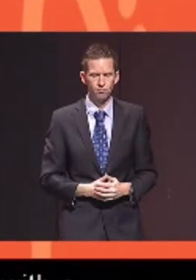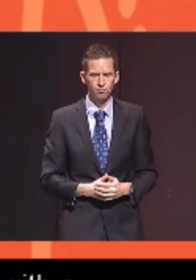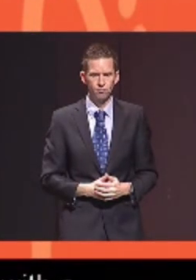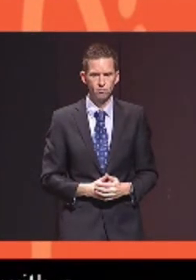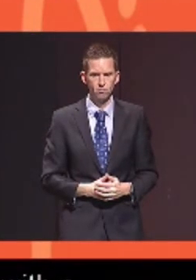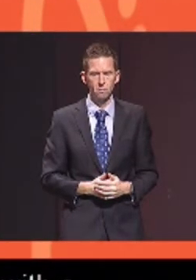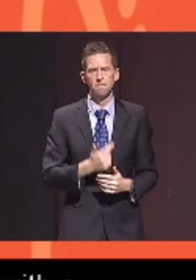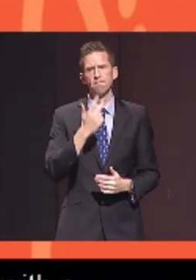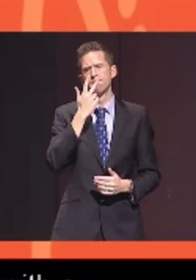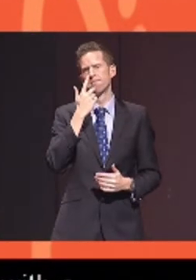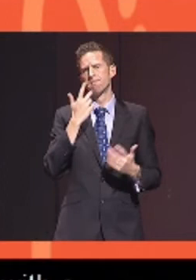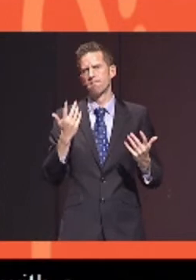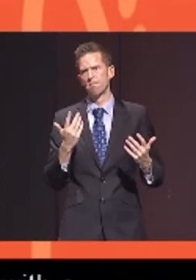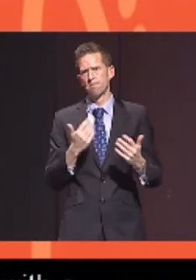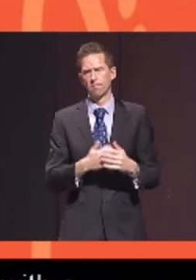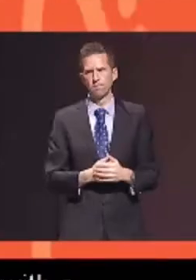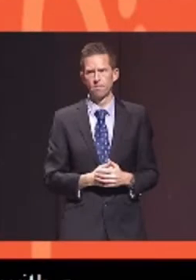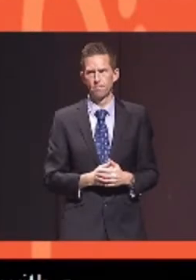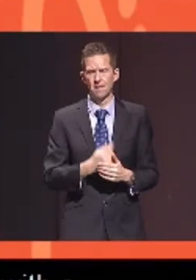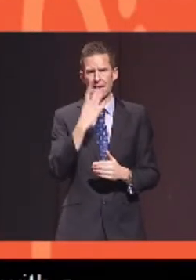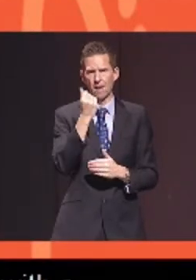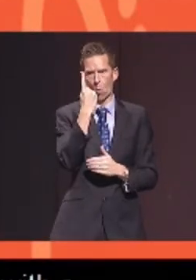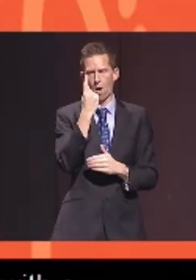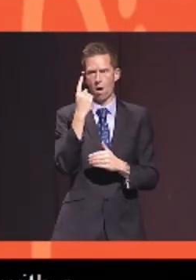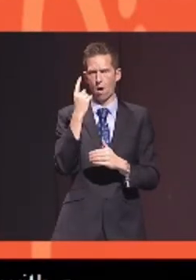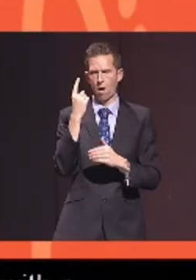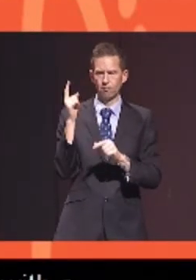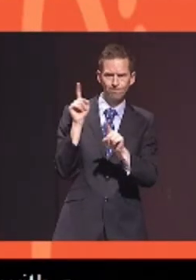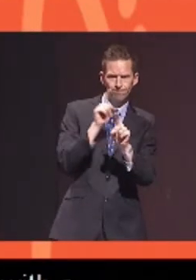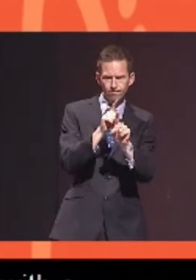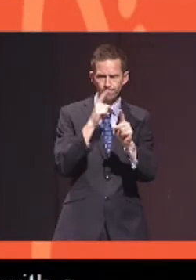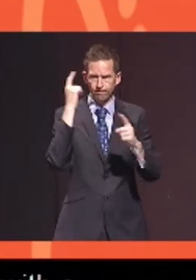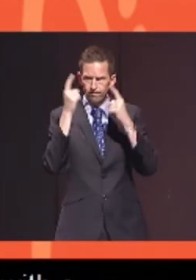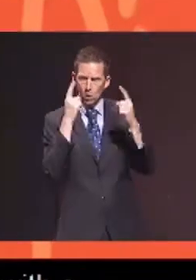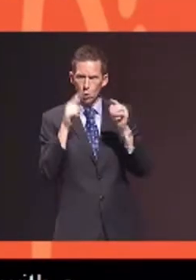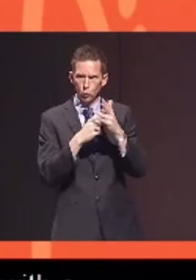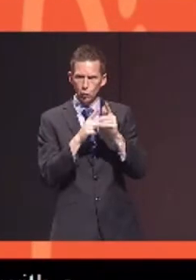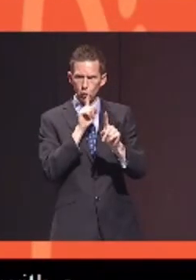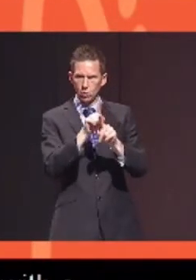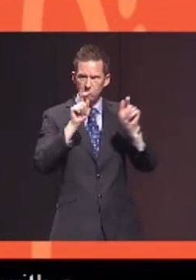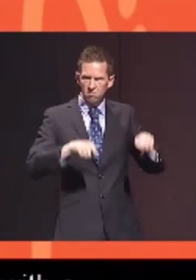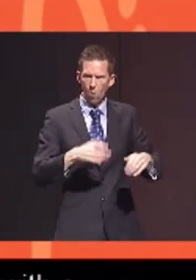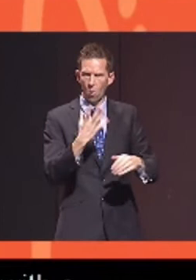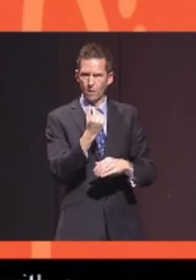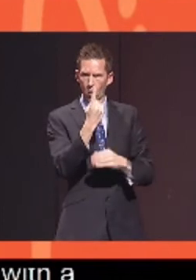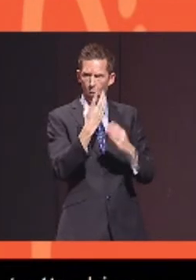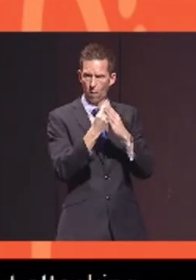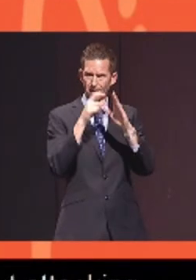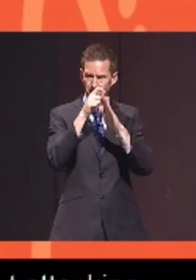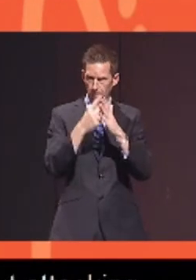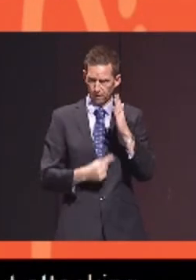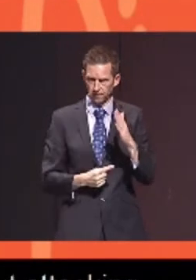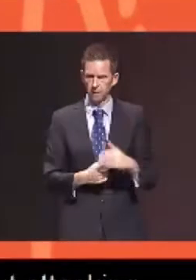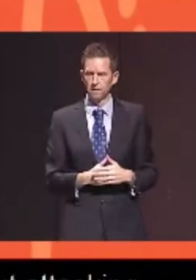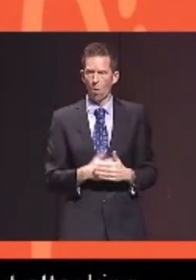you have someone, predator, thinking about attacking someone, a person with a